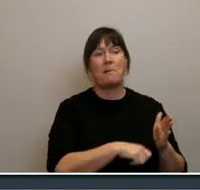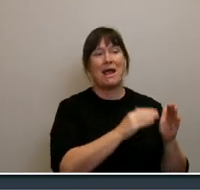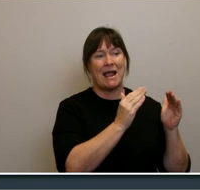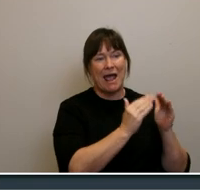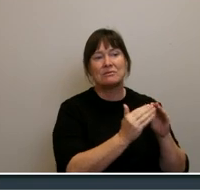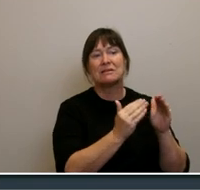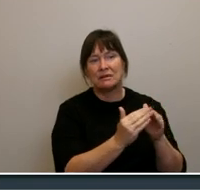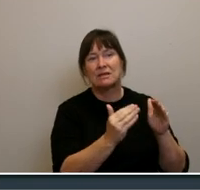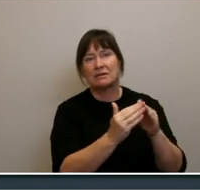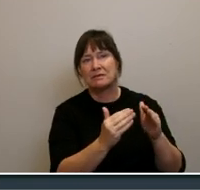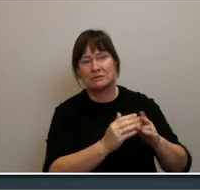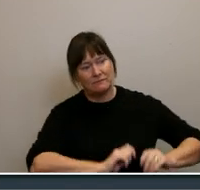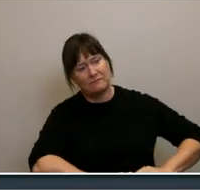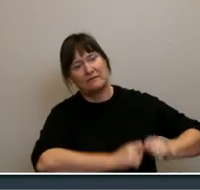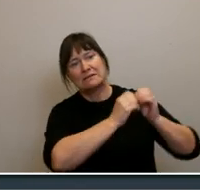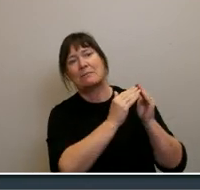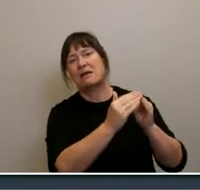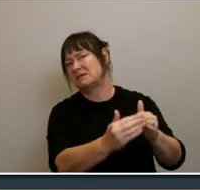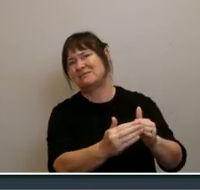millions of dollars to do that.